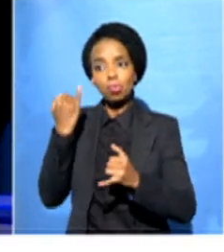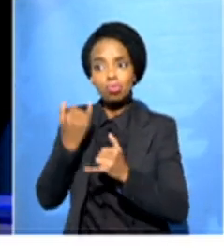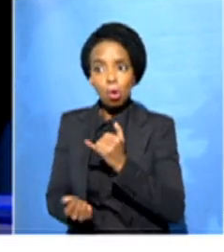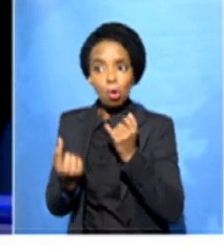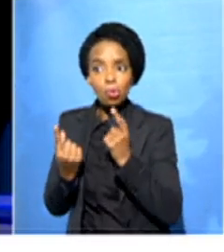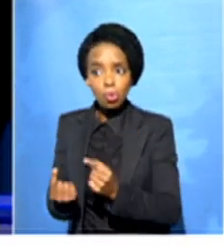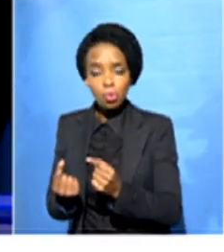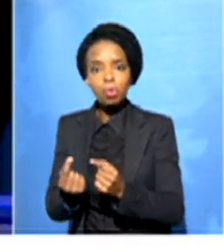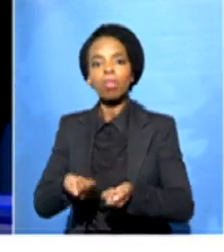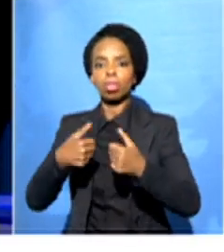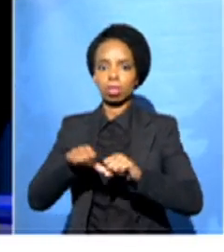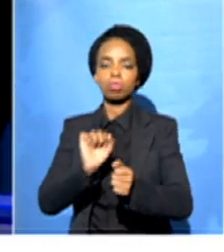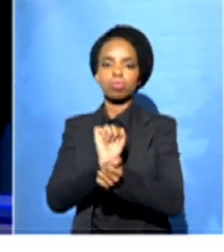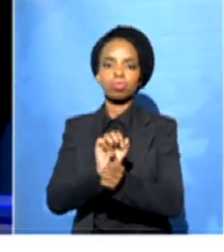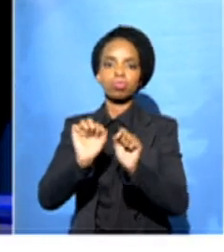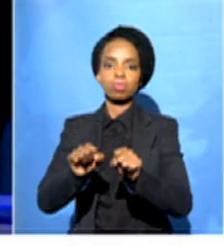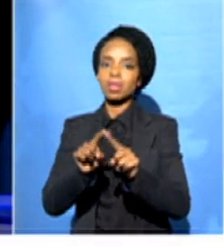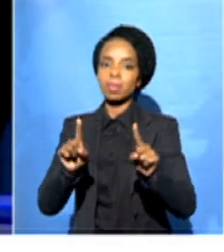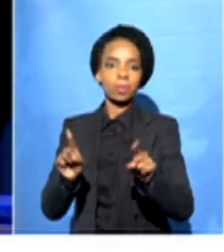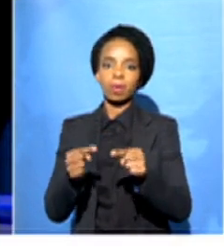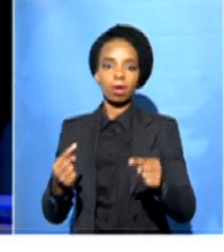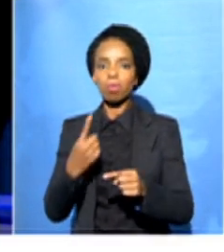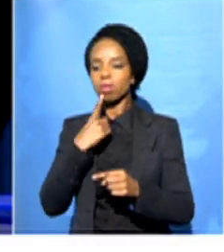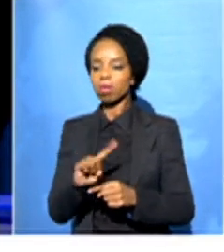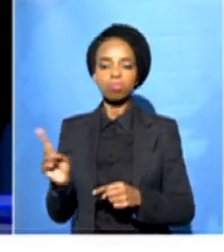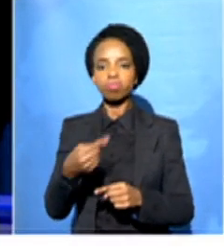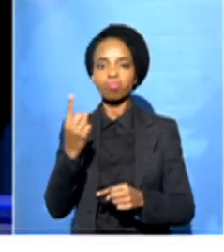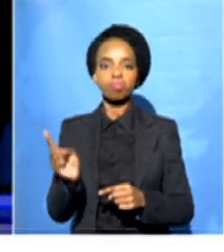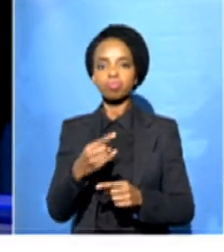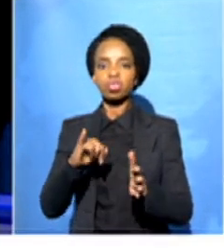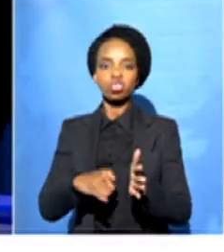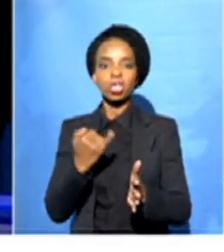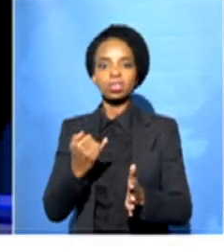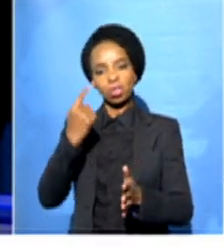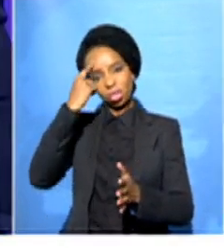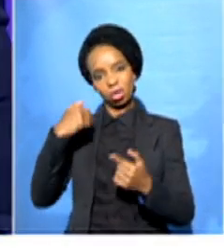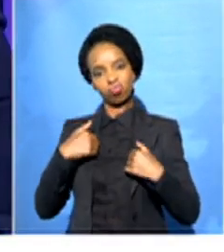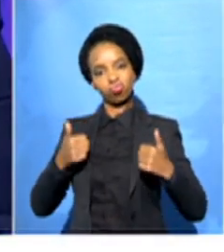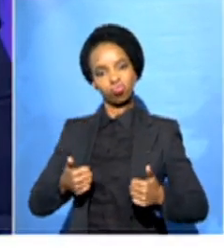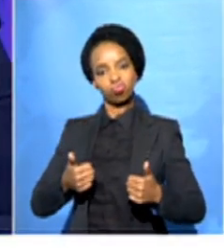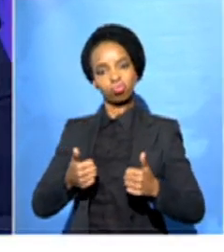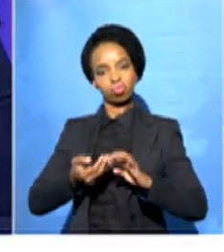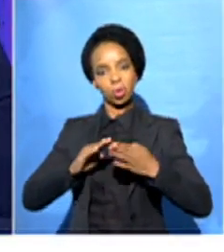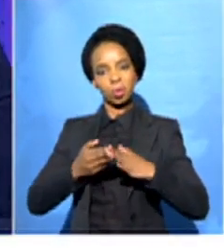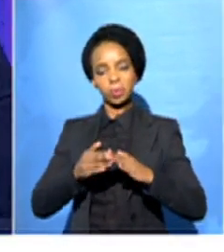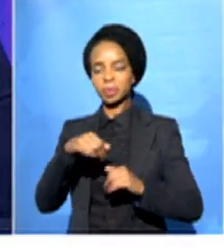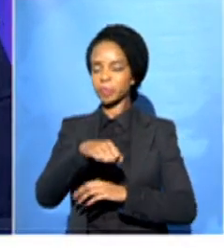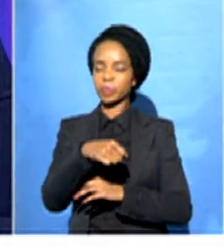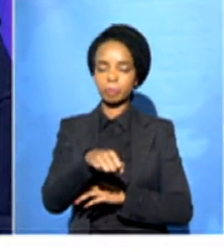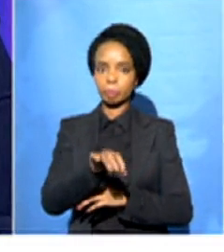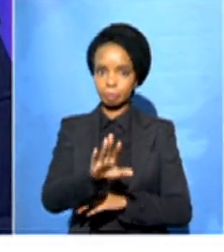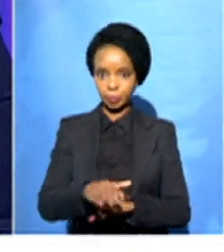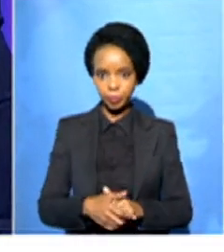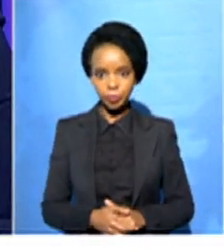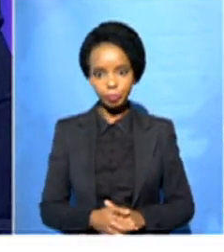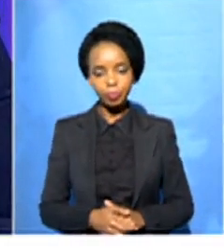be overproducing wrongdoers and think you are a normal society. The other conversation that comes into that scenario